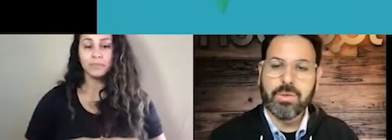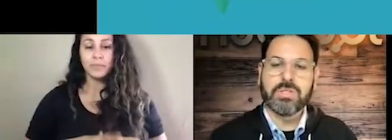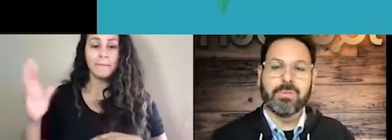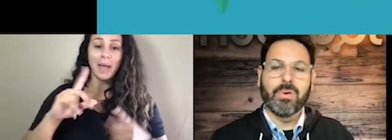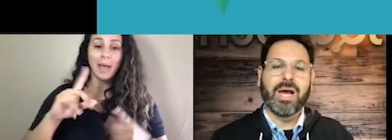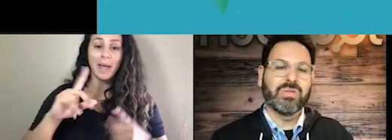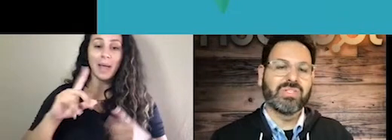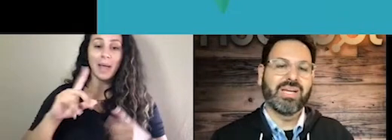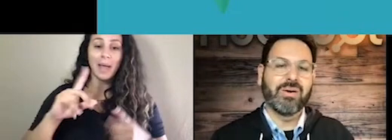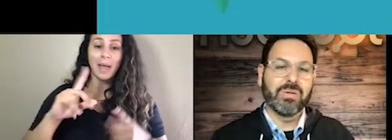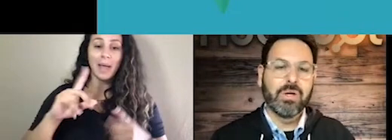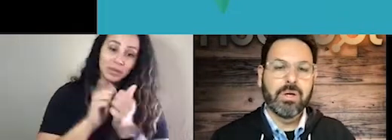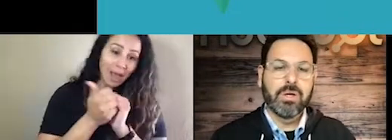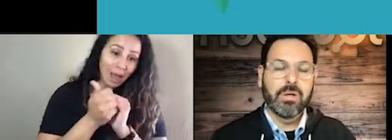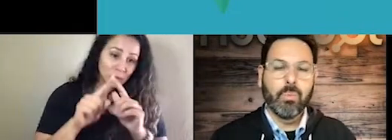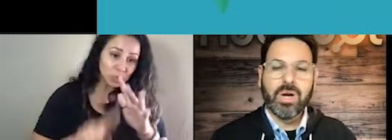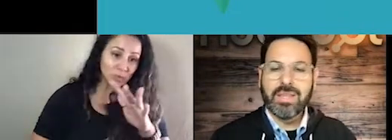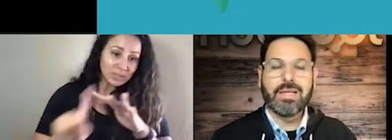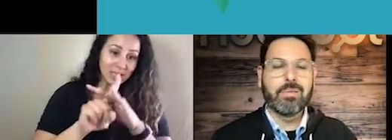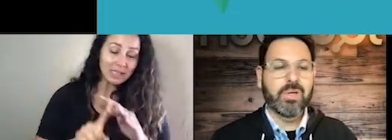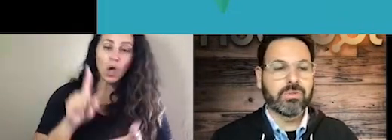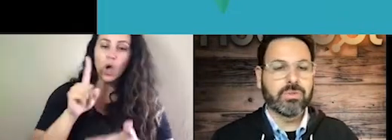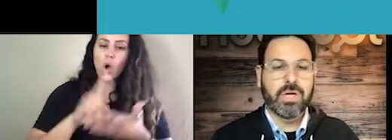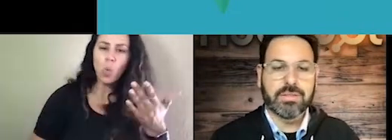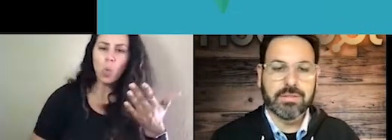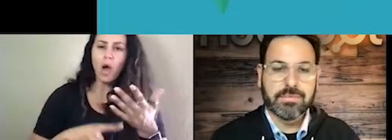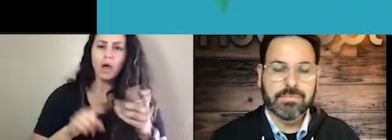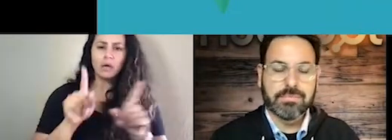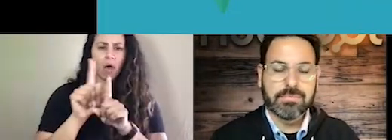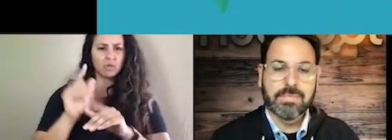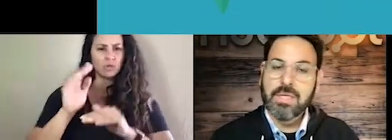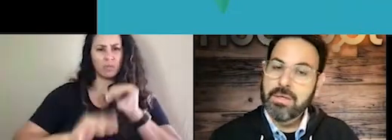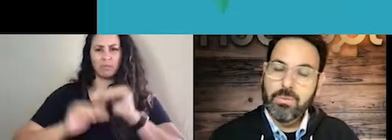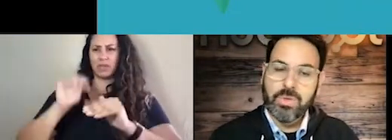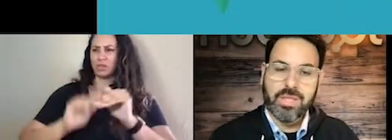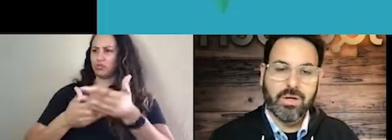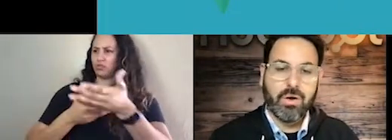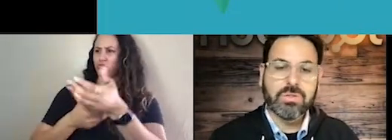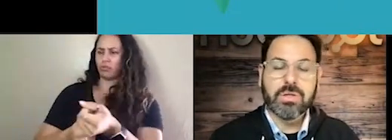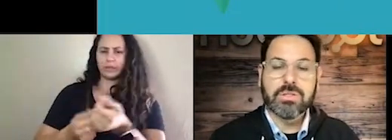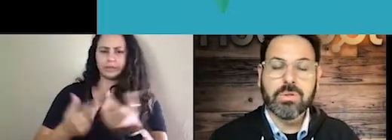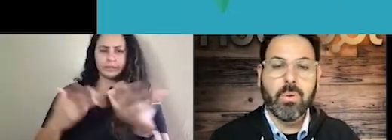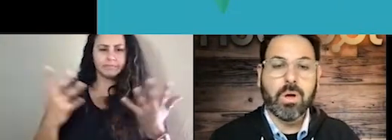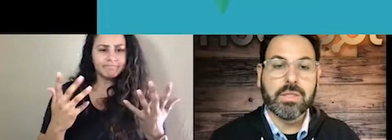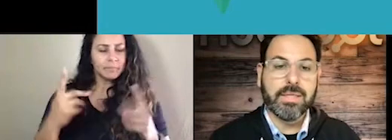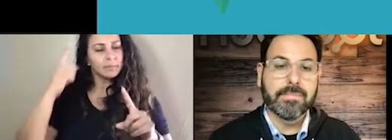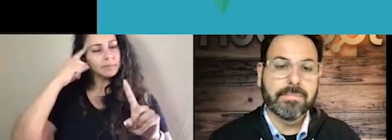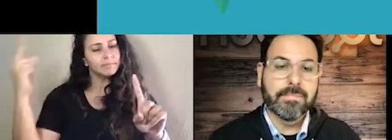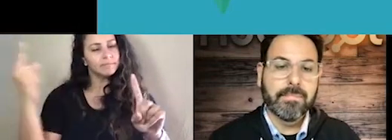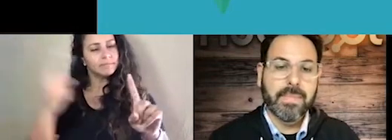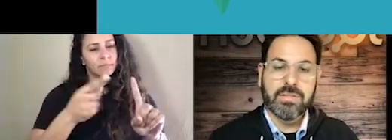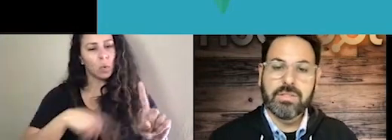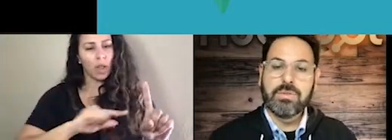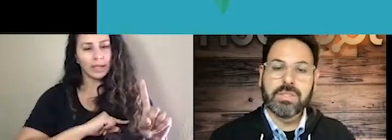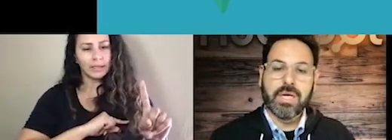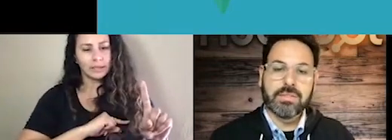that question about how to stand out. What then builds trust? We think it all starts with quality.